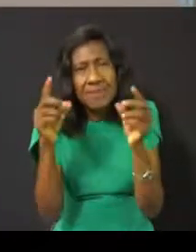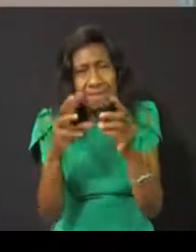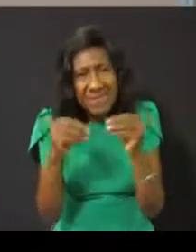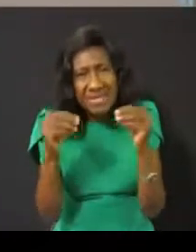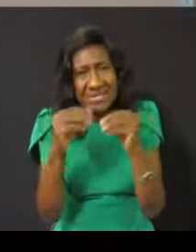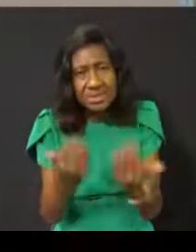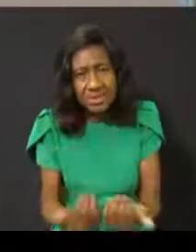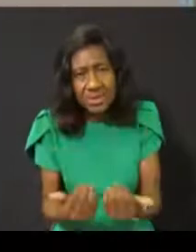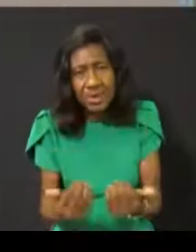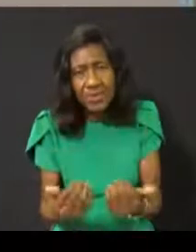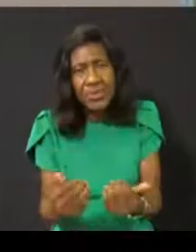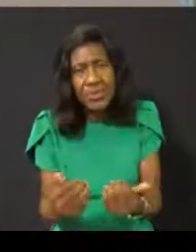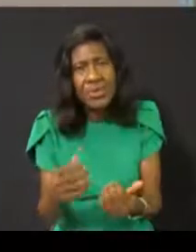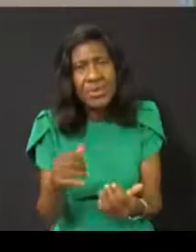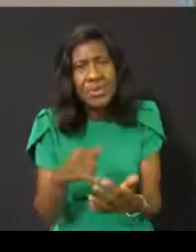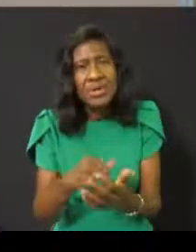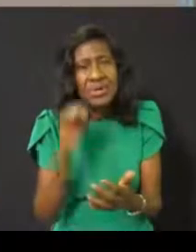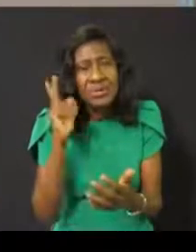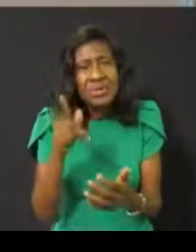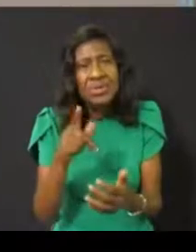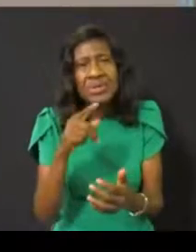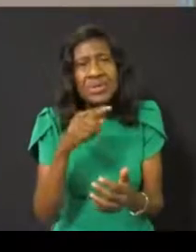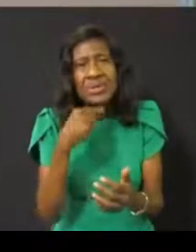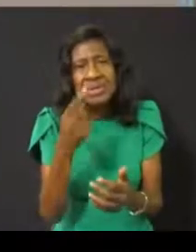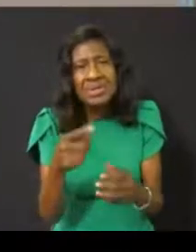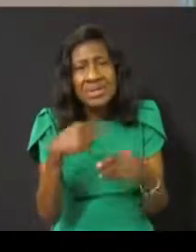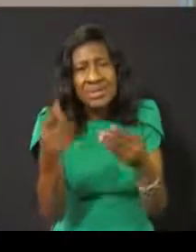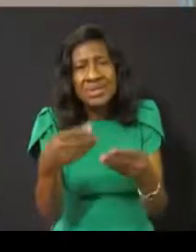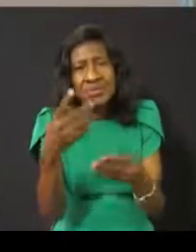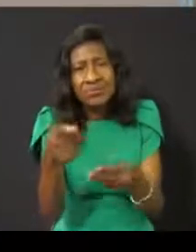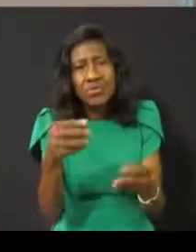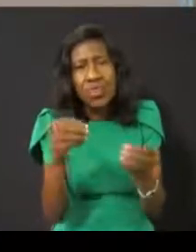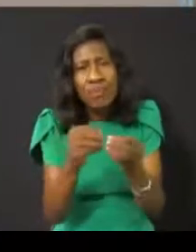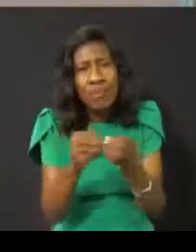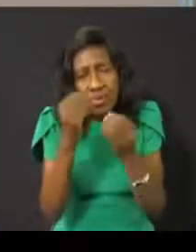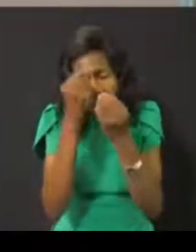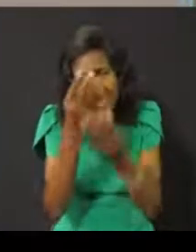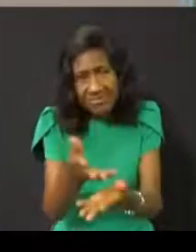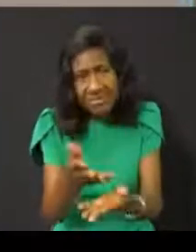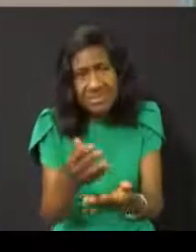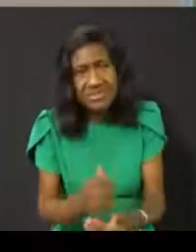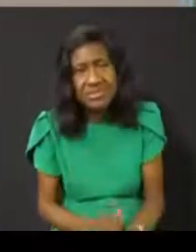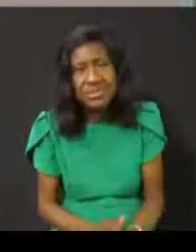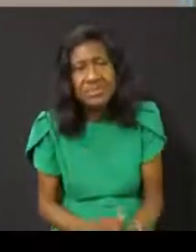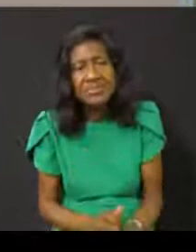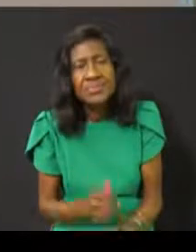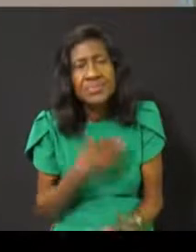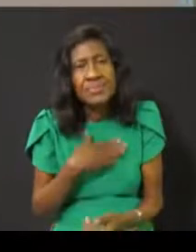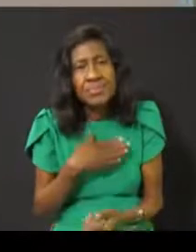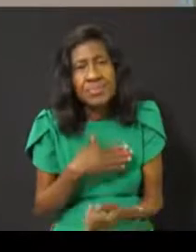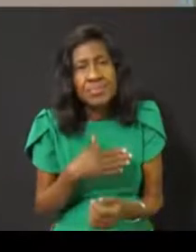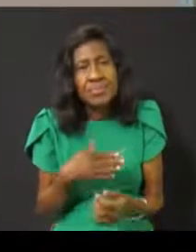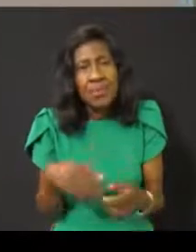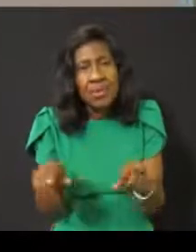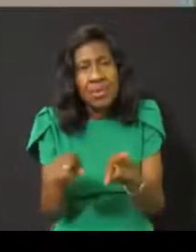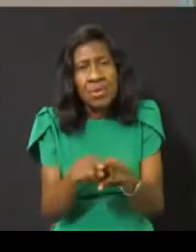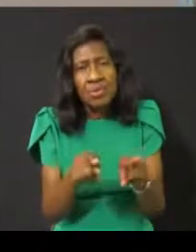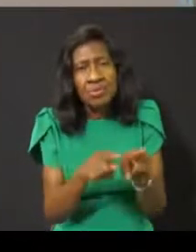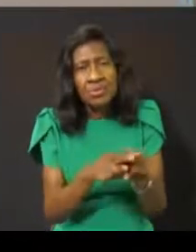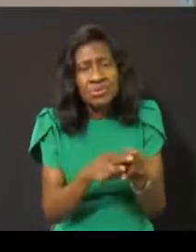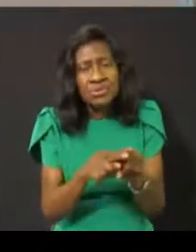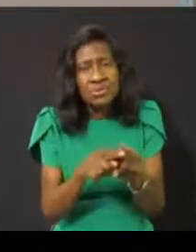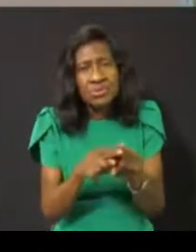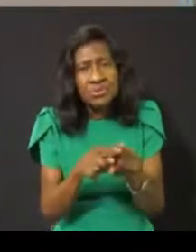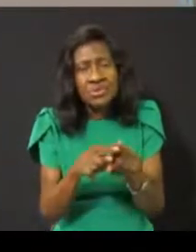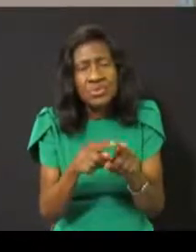additional information that also includes supporting documents for each application. Please also note that each application will